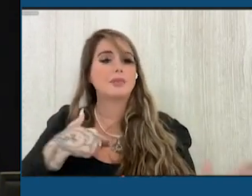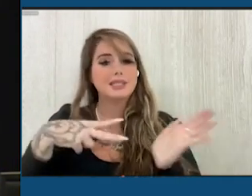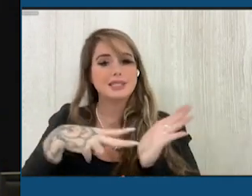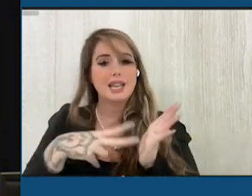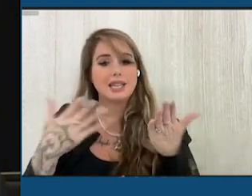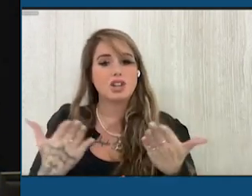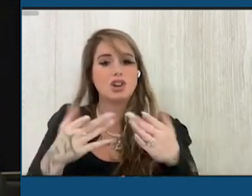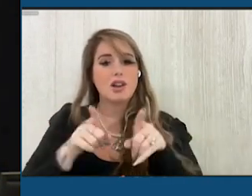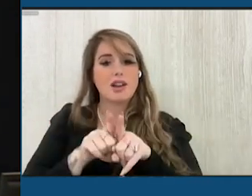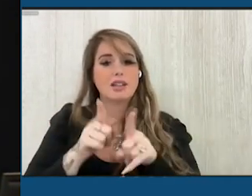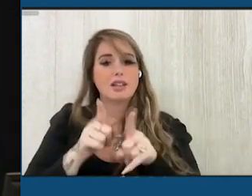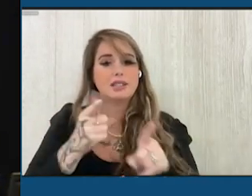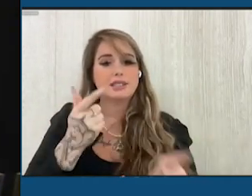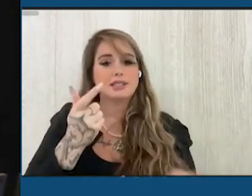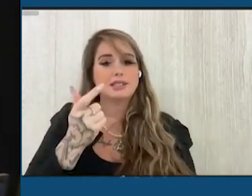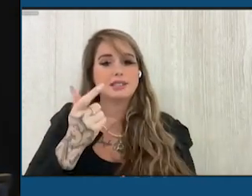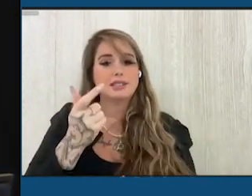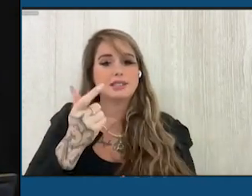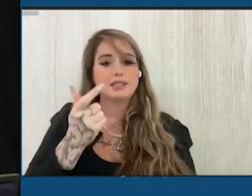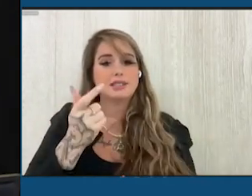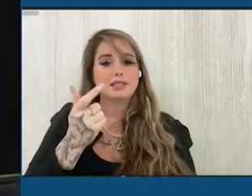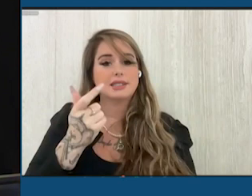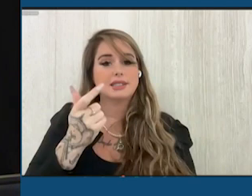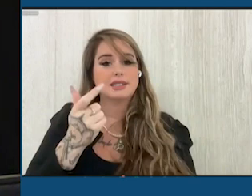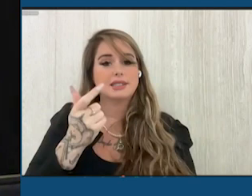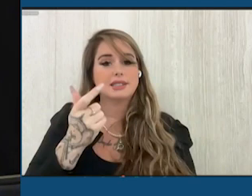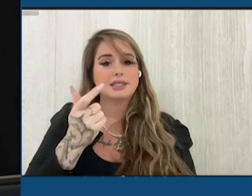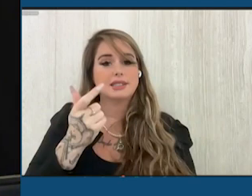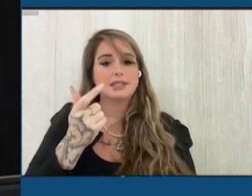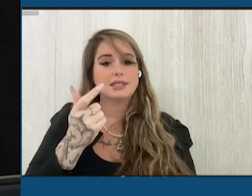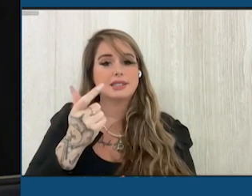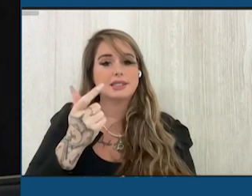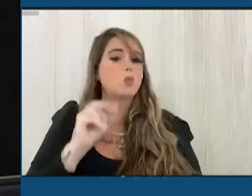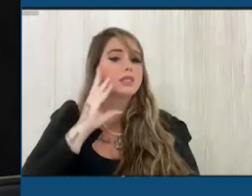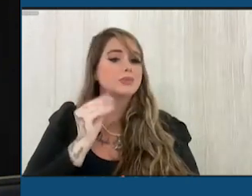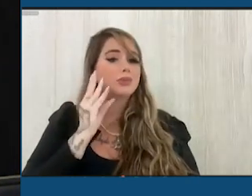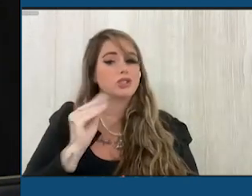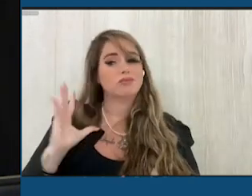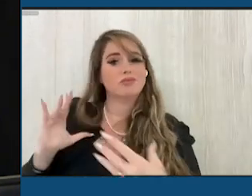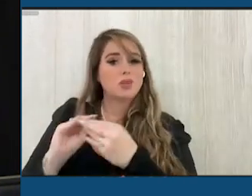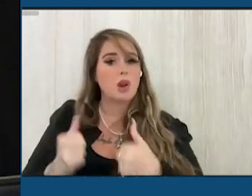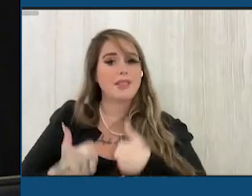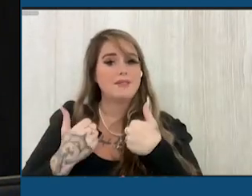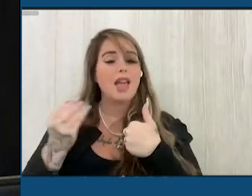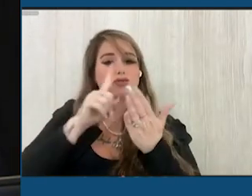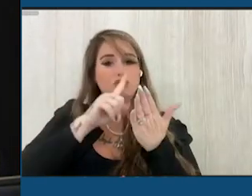man. I can tell you from my own lived experience and from what I know from the research,